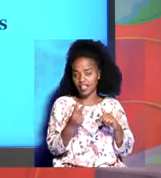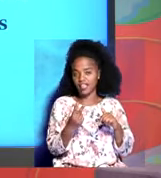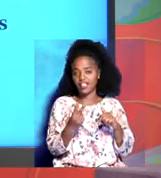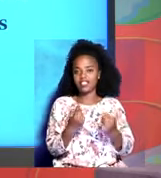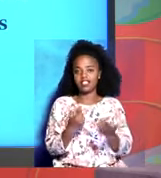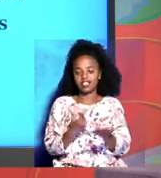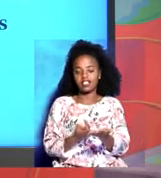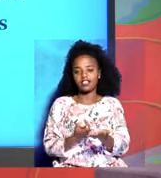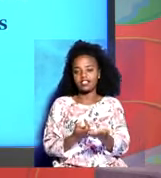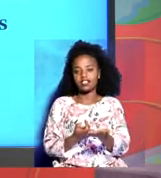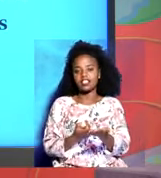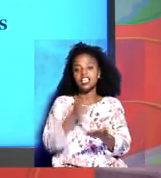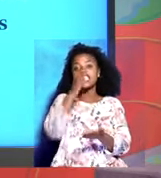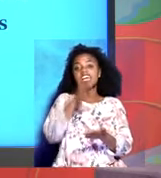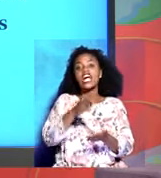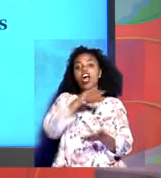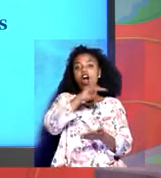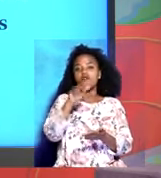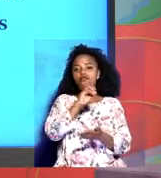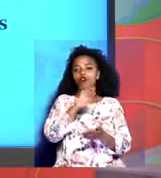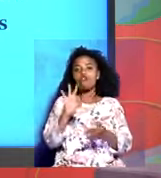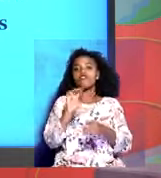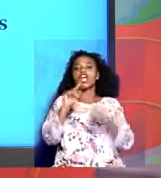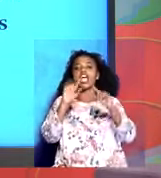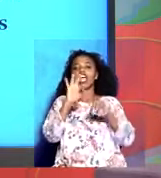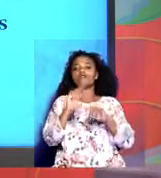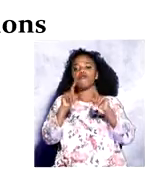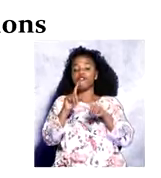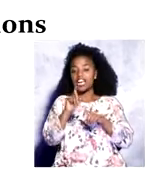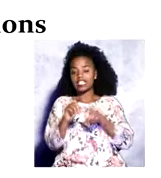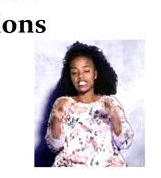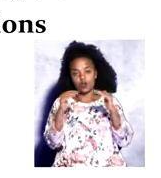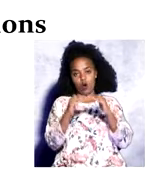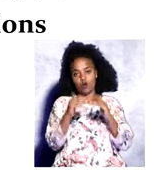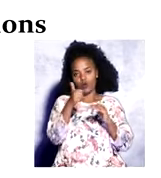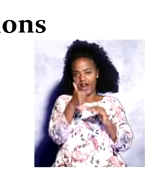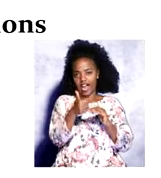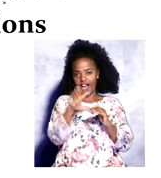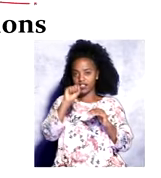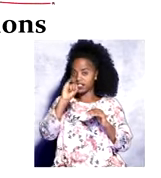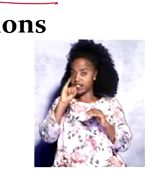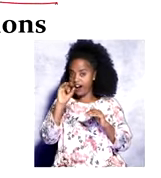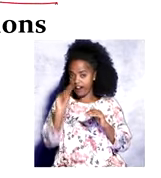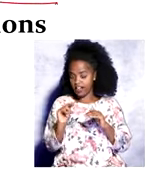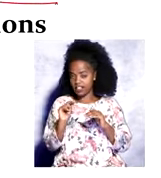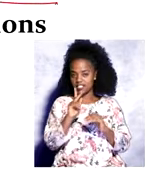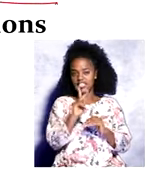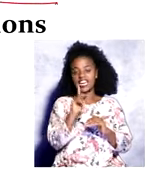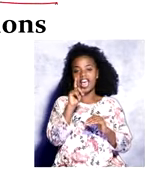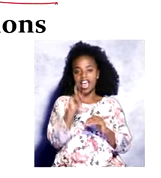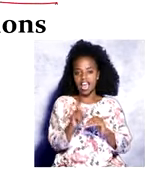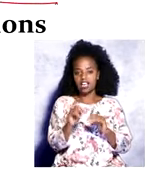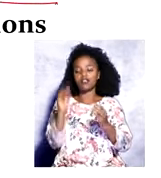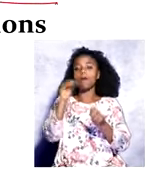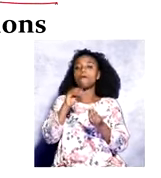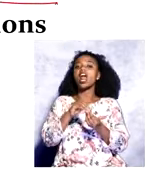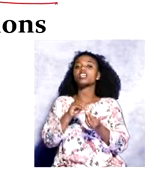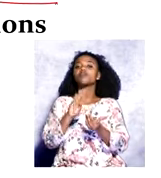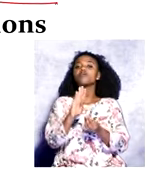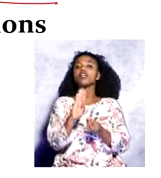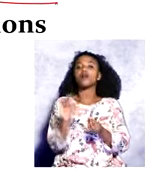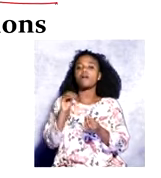this one, the graph of f of x is equal to a sine kx plus p